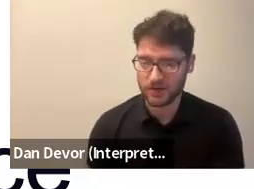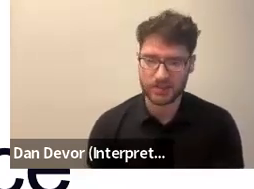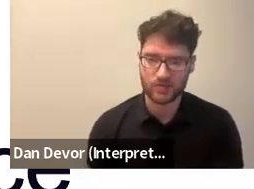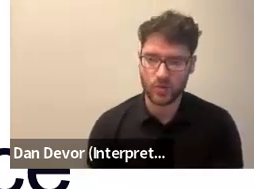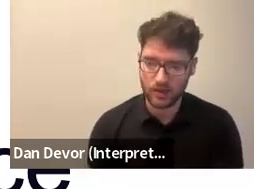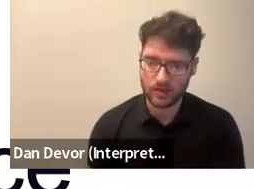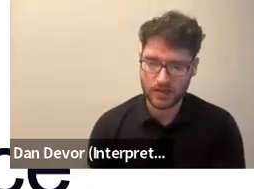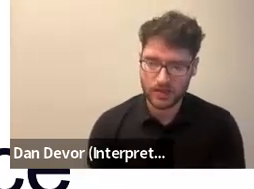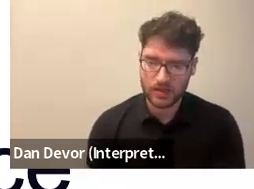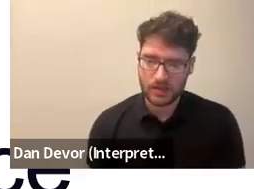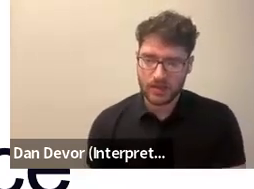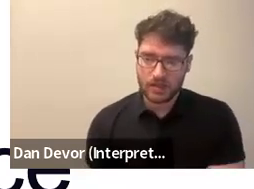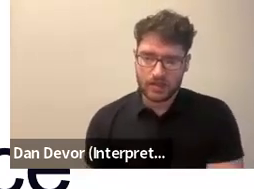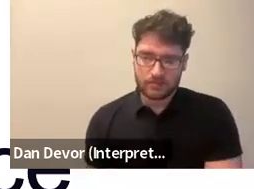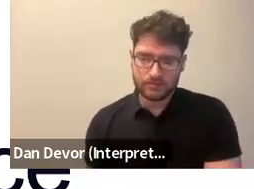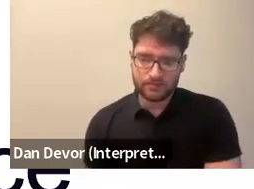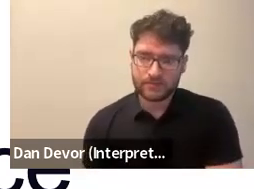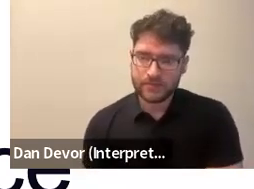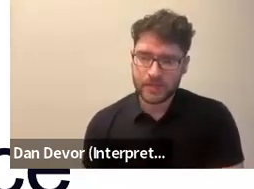sharply down as well.